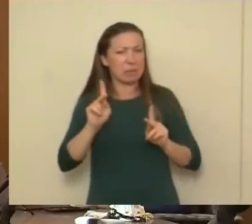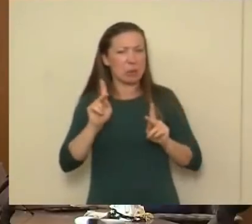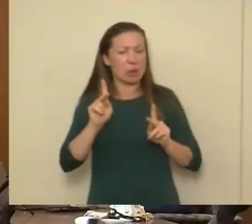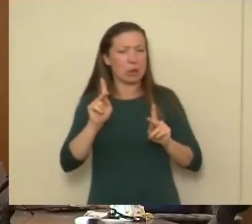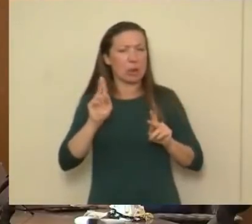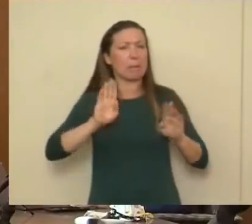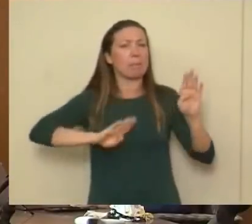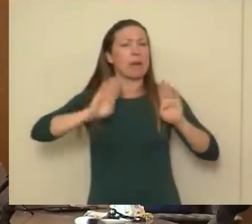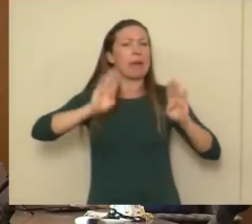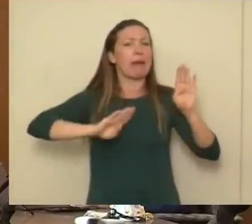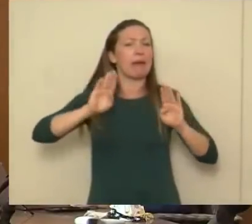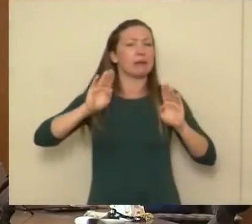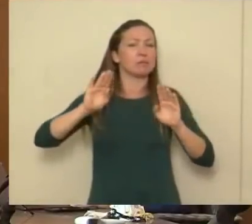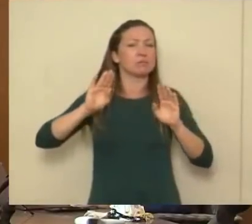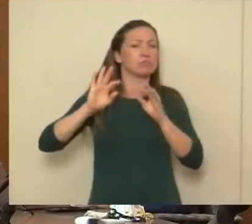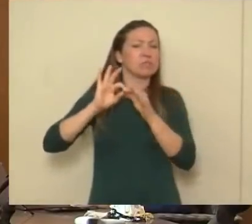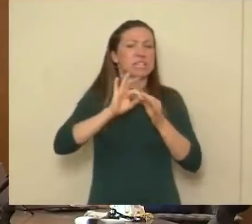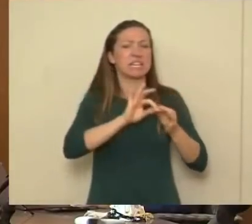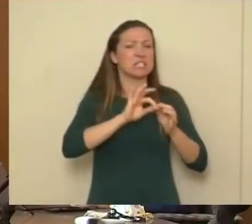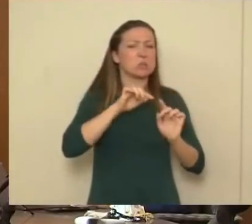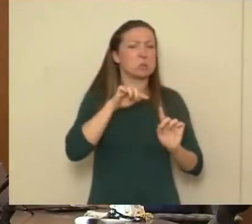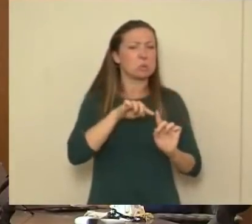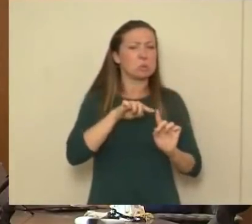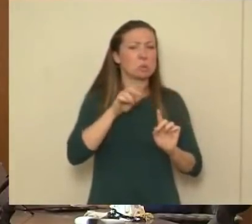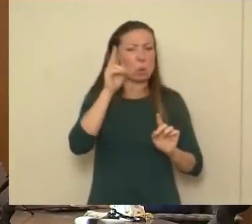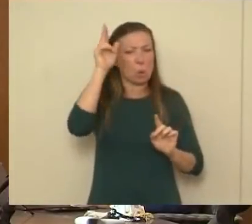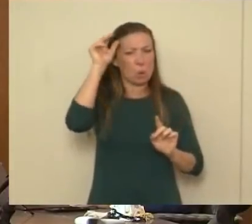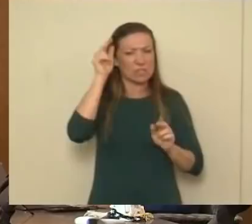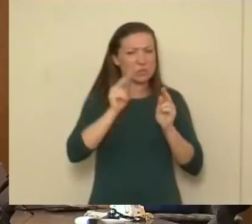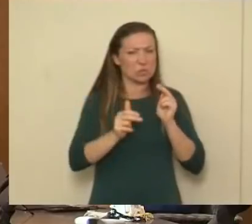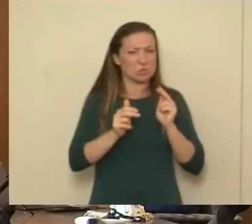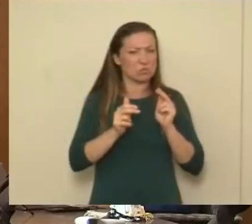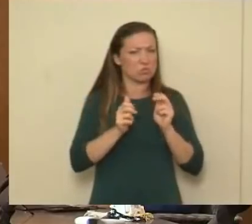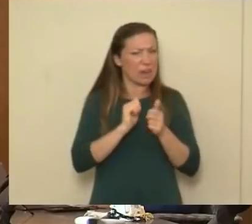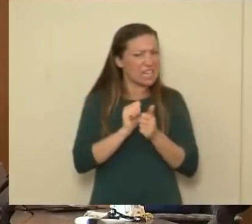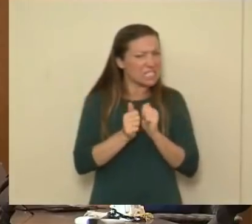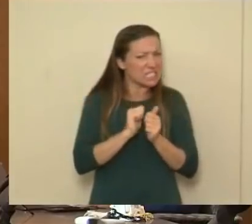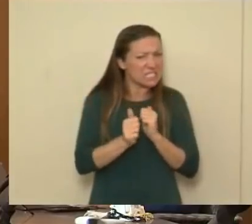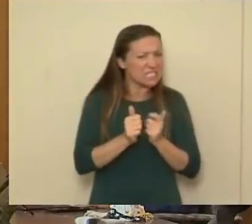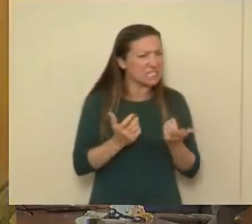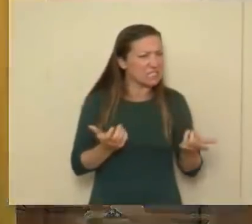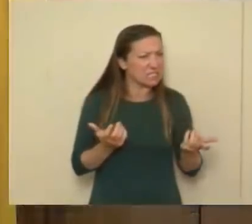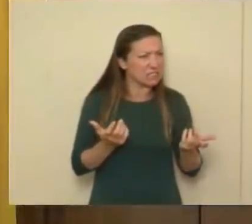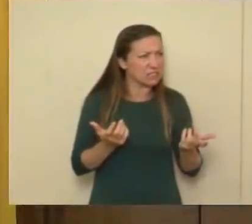in New Mexico or at any other racetrack across the country?